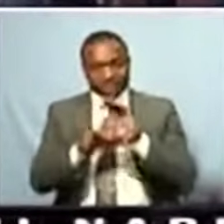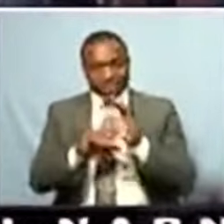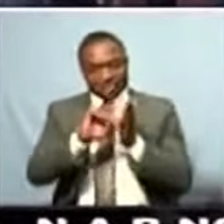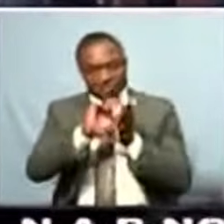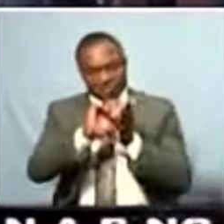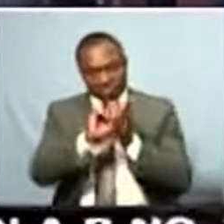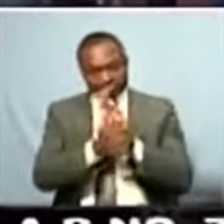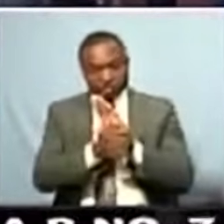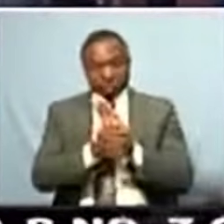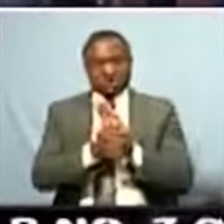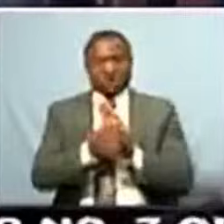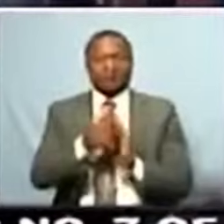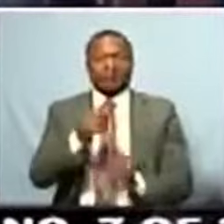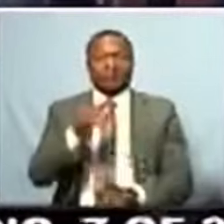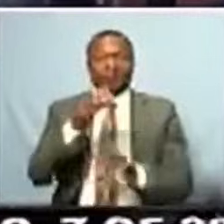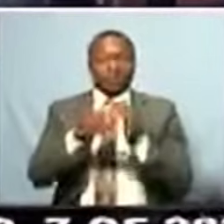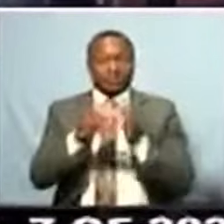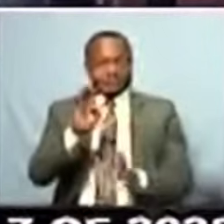4.